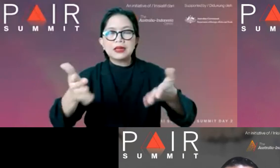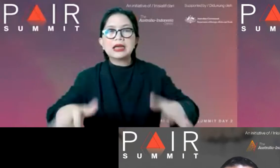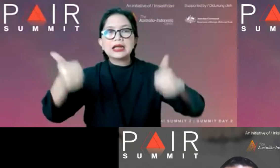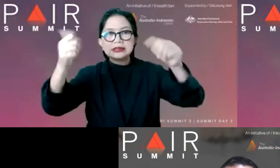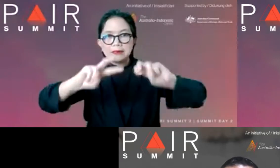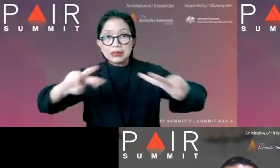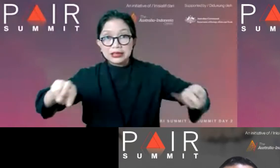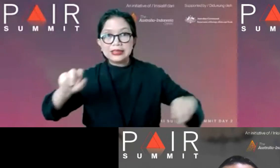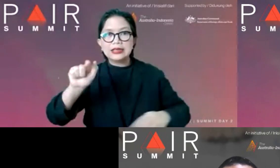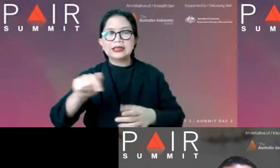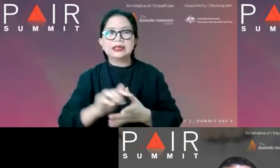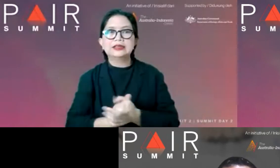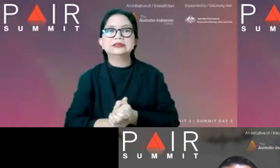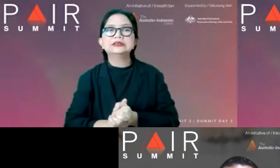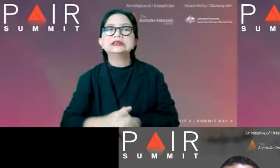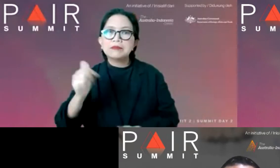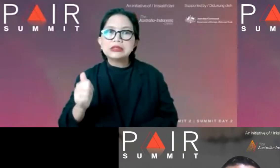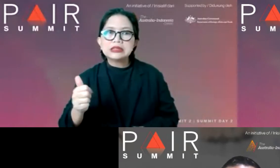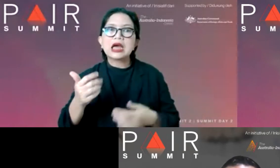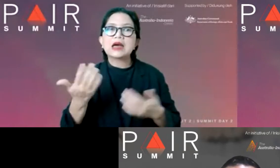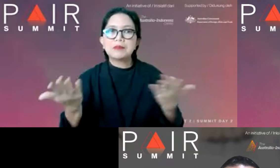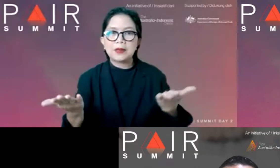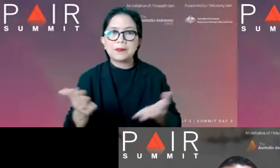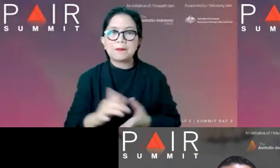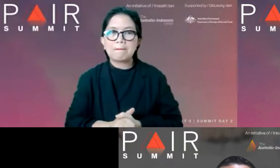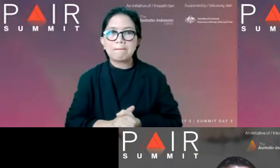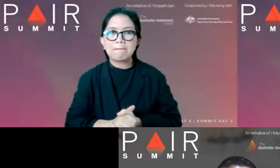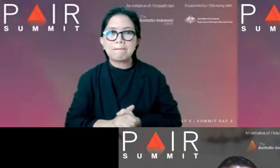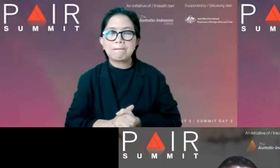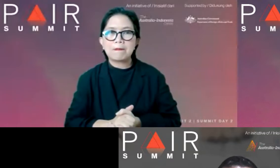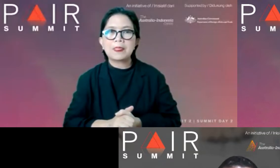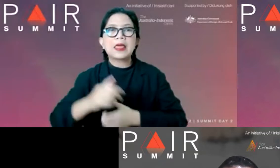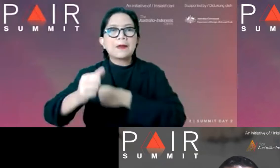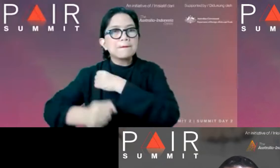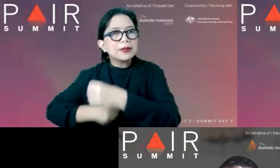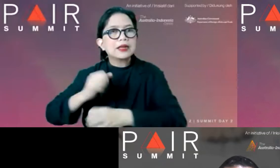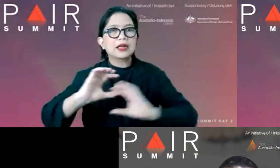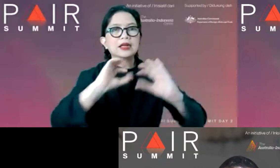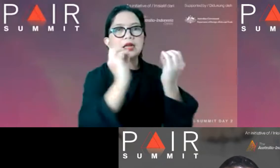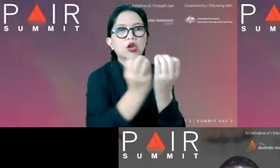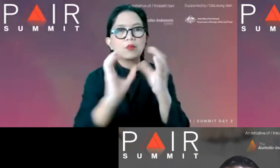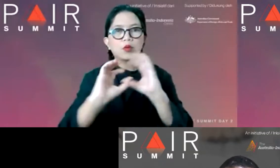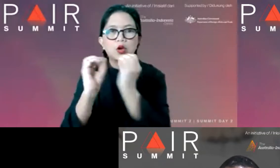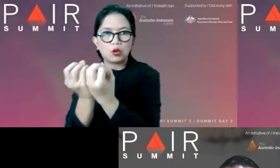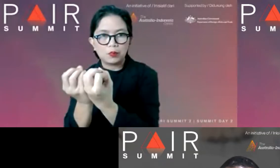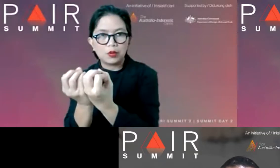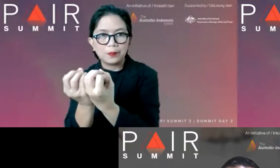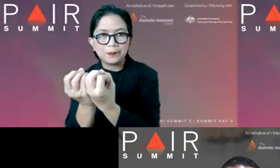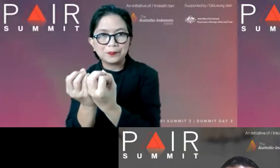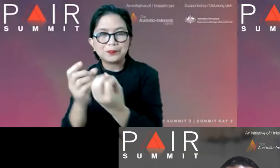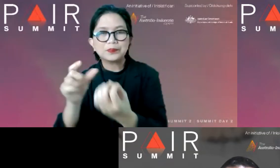also moving from community of practices to community of influence, communities of influence per